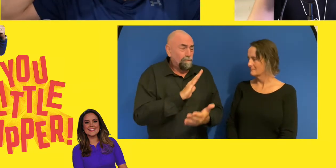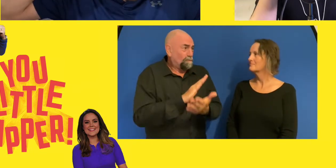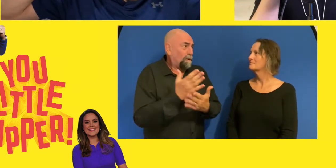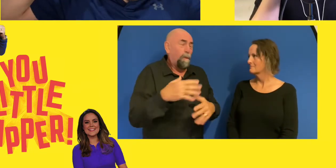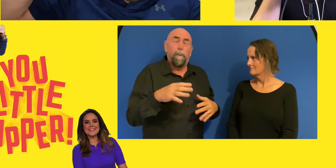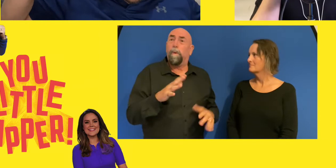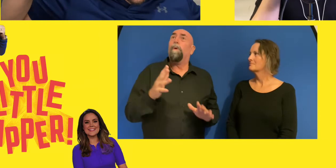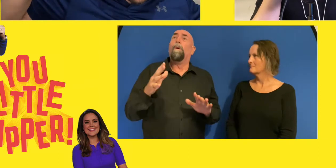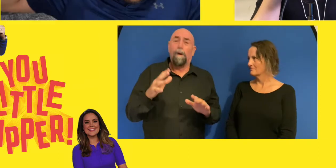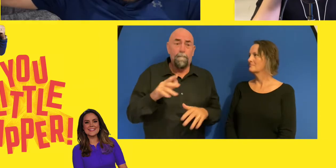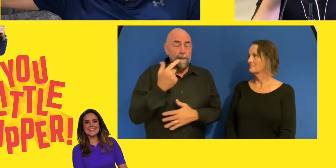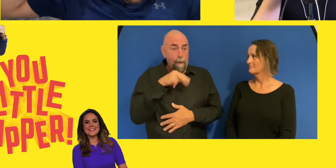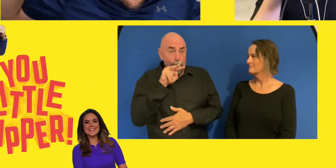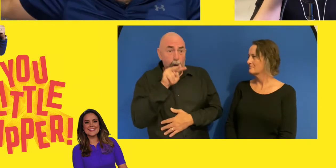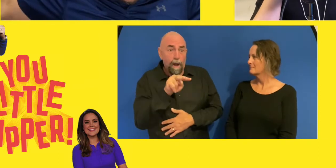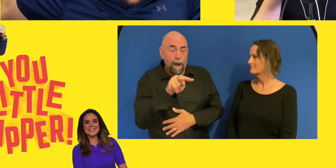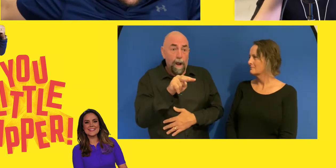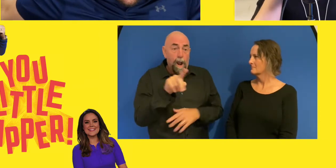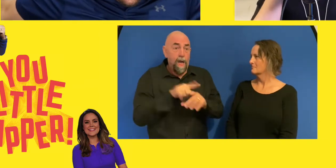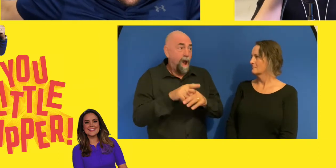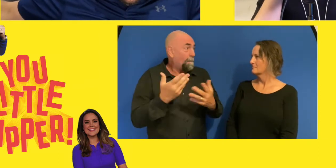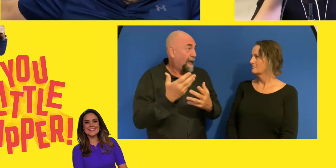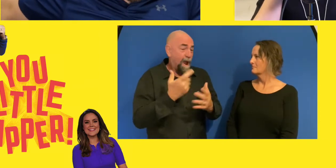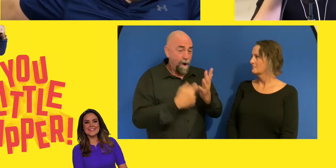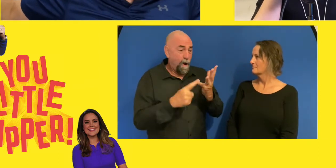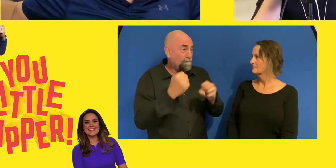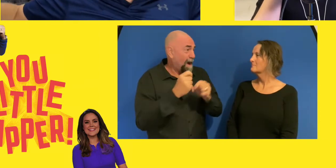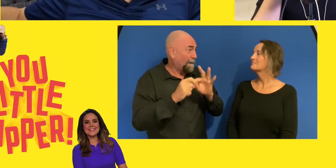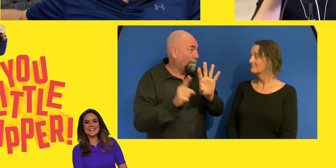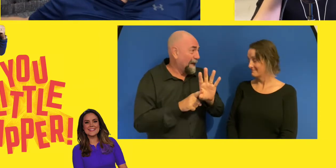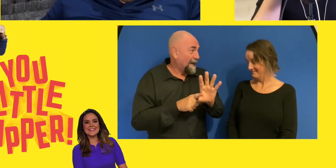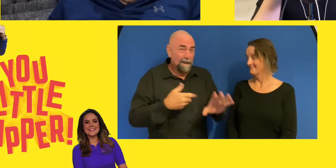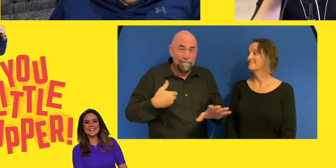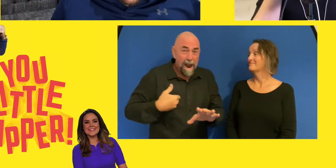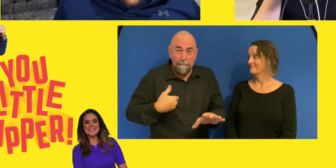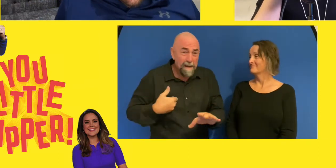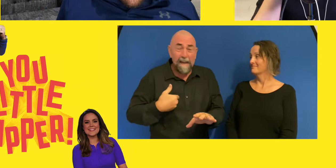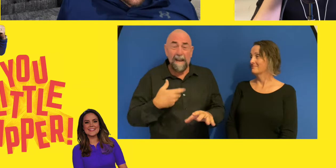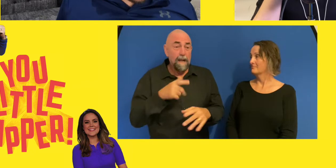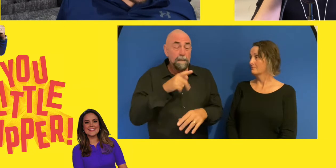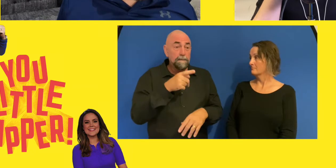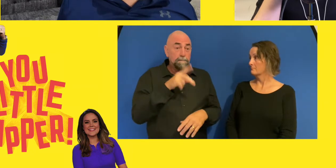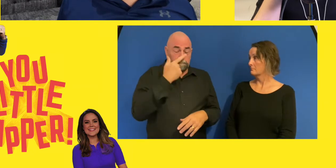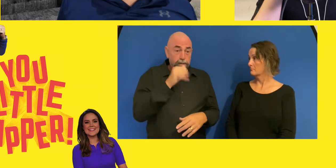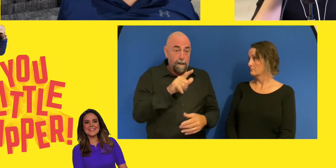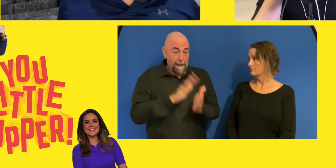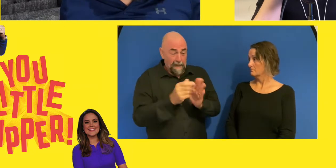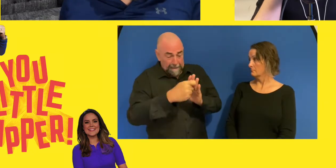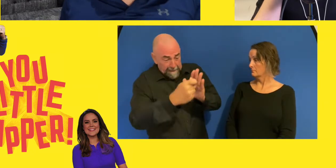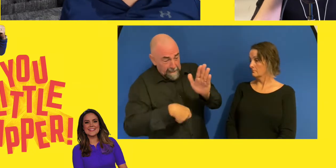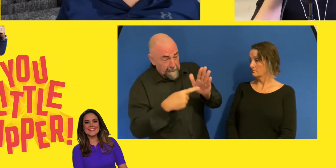of the, again, it is like watching rugby and rugby while you're sitting on a dangerous